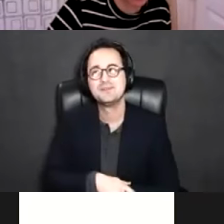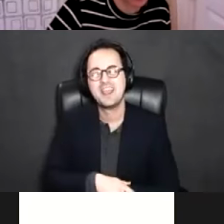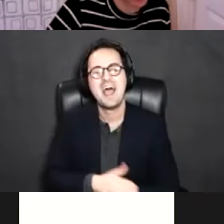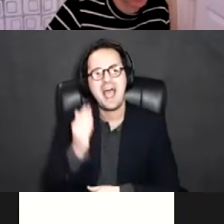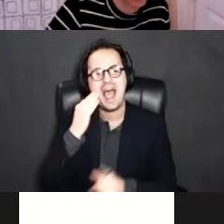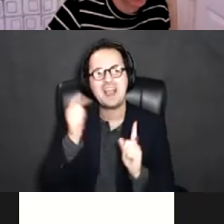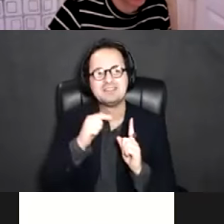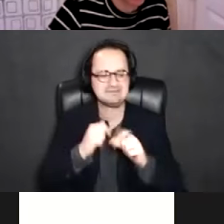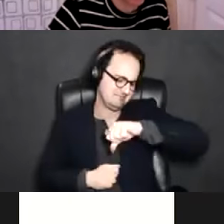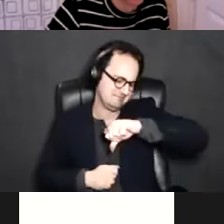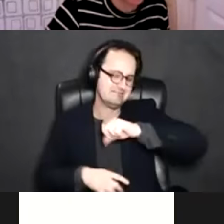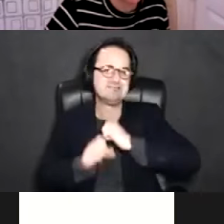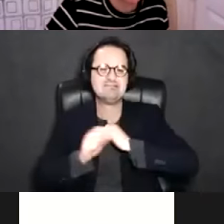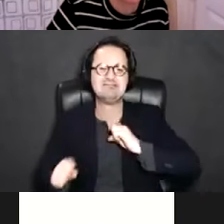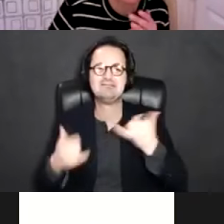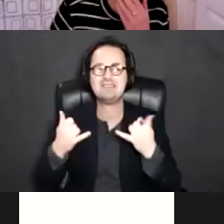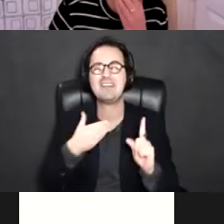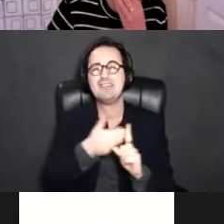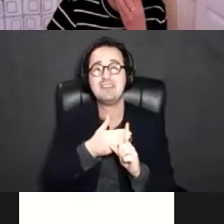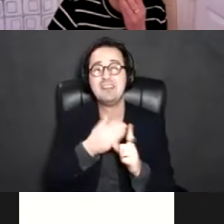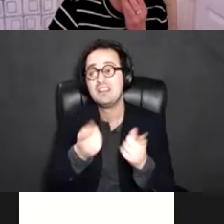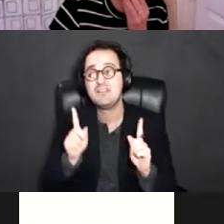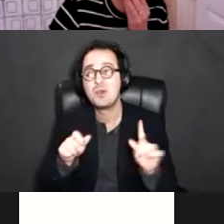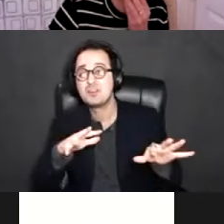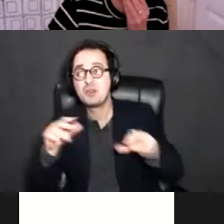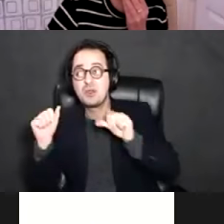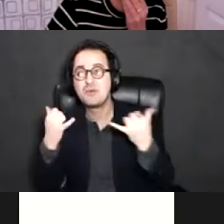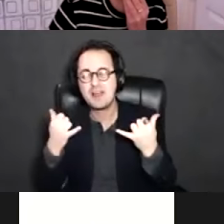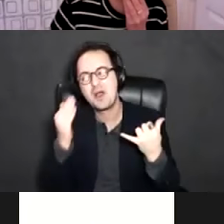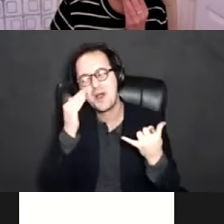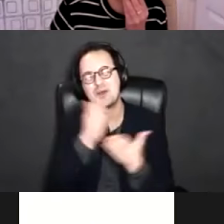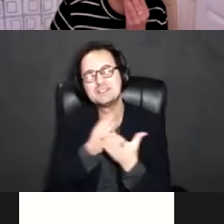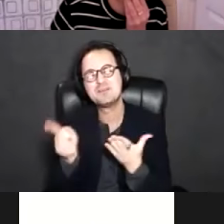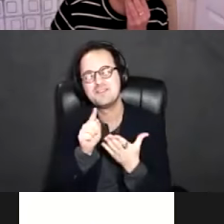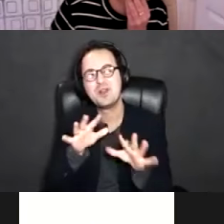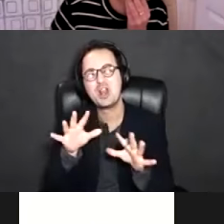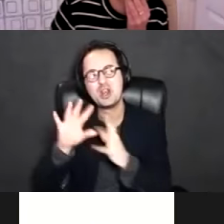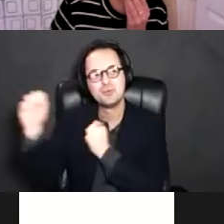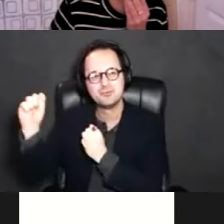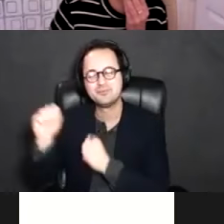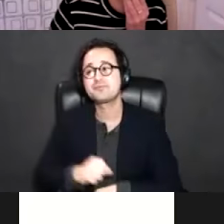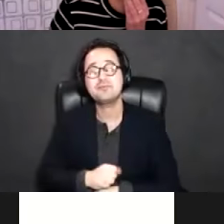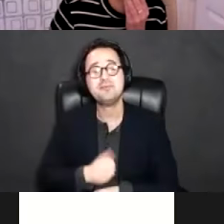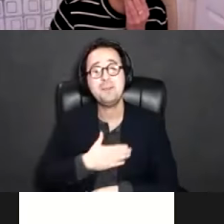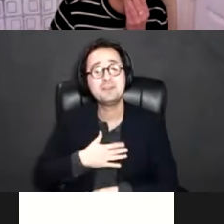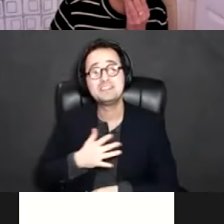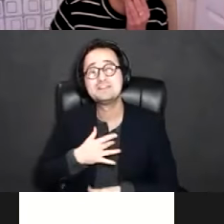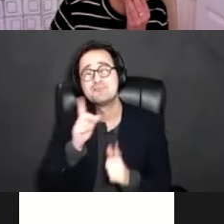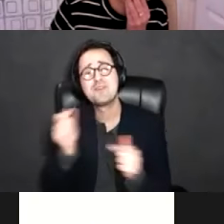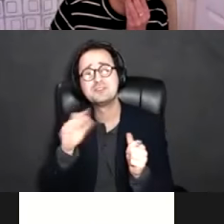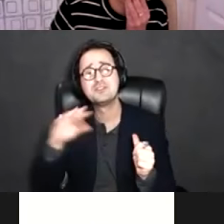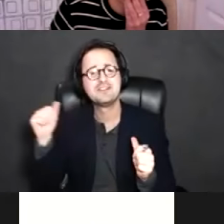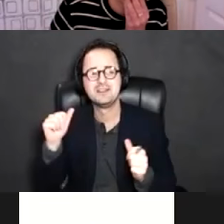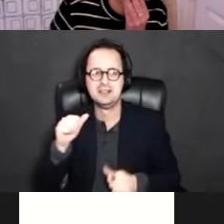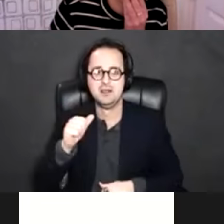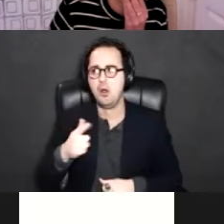pushing time, but I just wanted to, if people have to go, I know some people have left already, but please feel free to go and don't feel like you're being rude if you